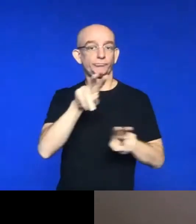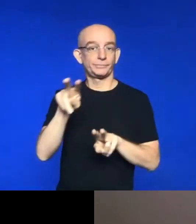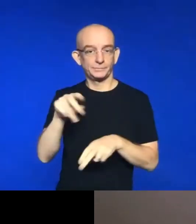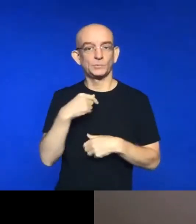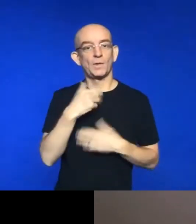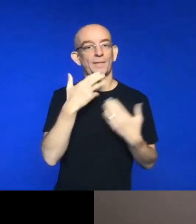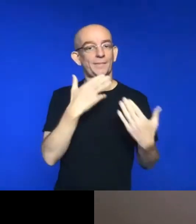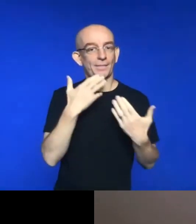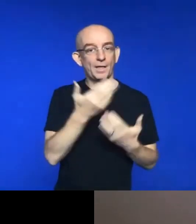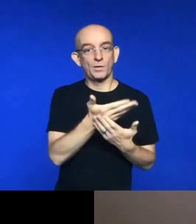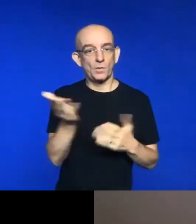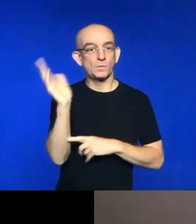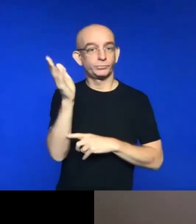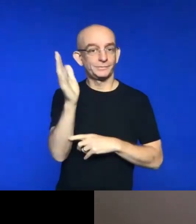come.